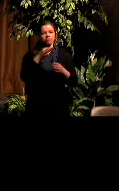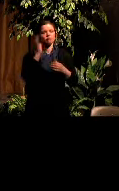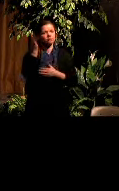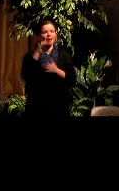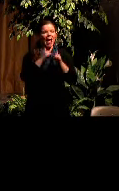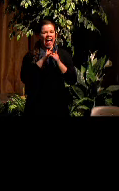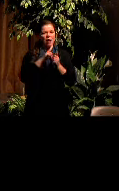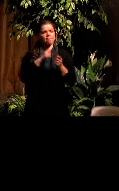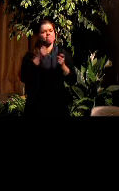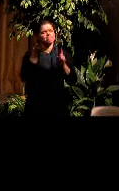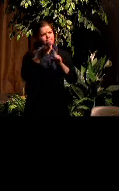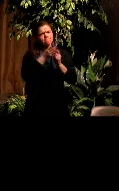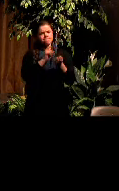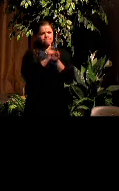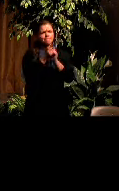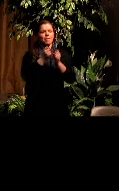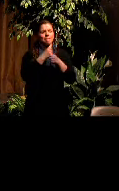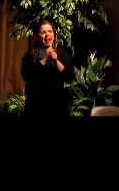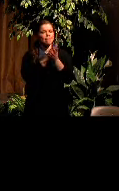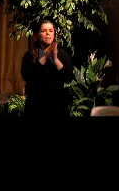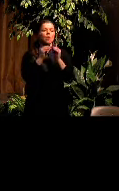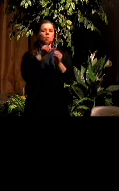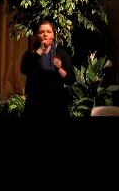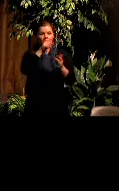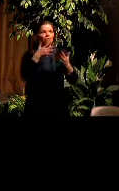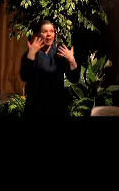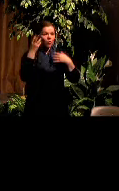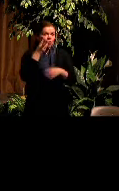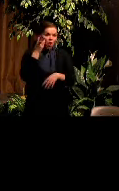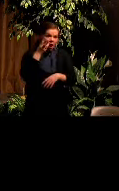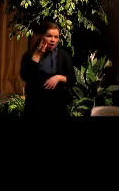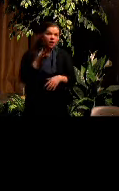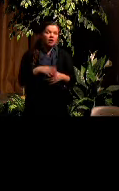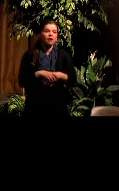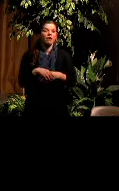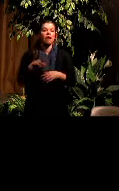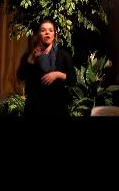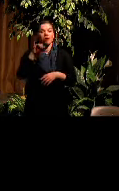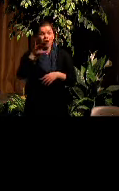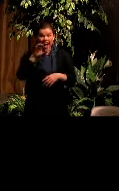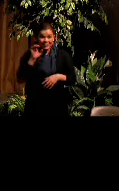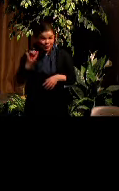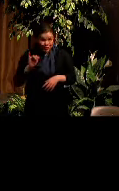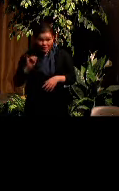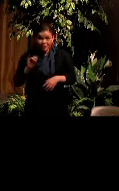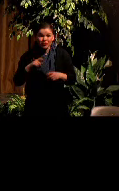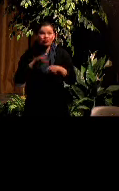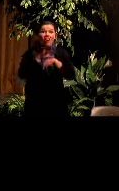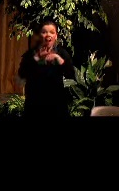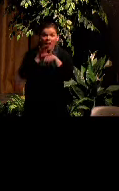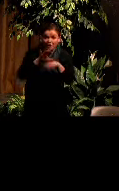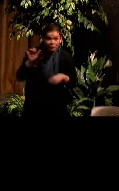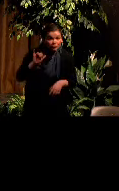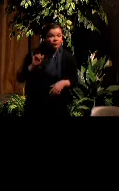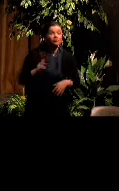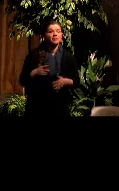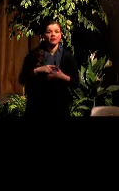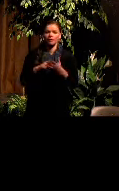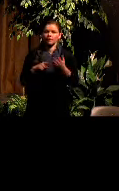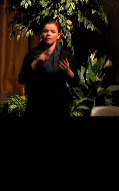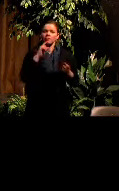this, we've done it with coffee. We can do it with chocolate. There are lots of ways, and it's not Rainforest Alliance. There's issues with Rainforest Alliance. Ours